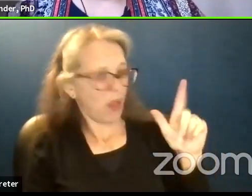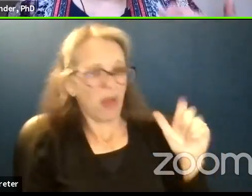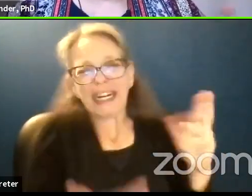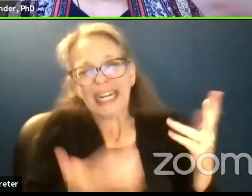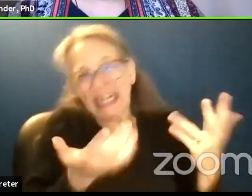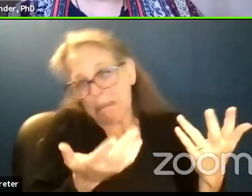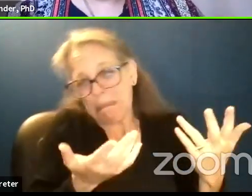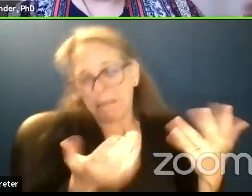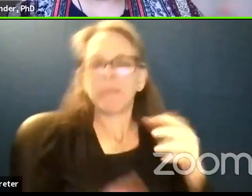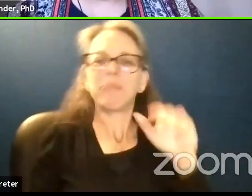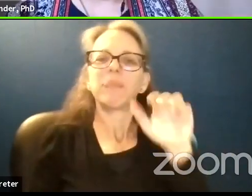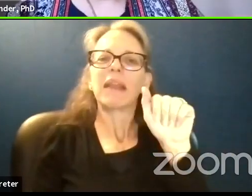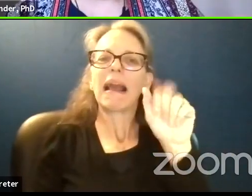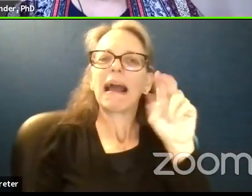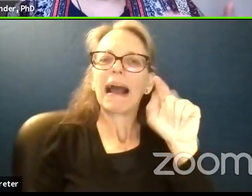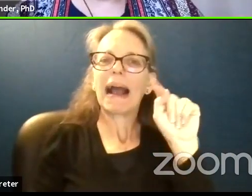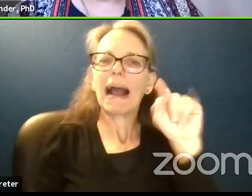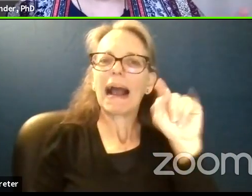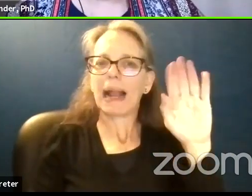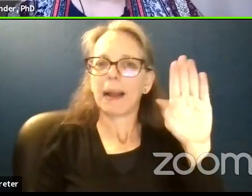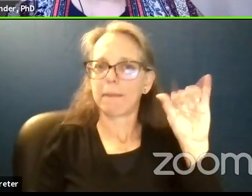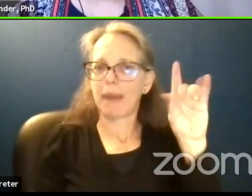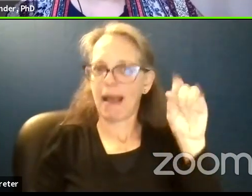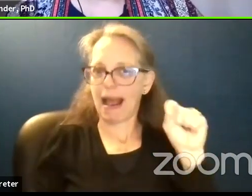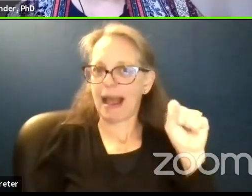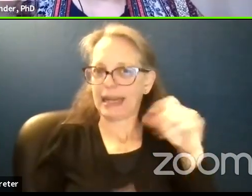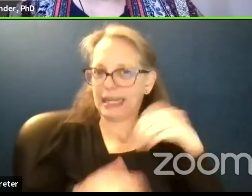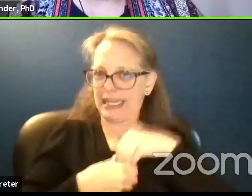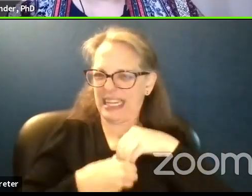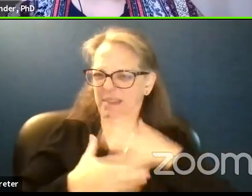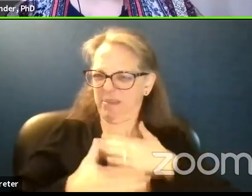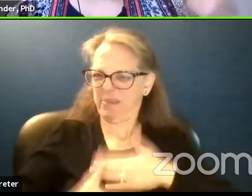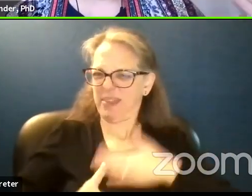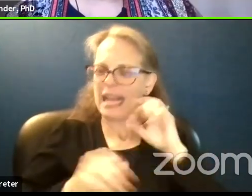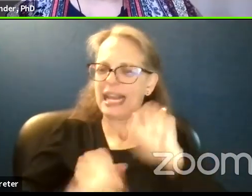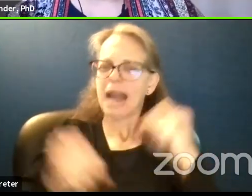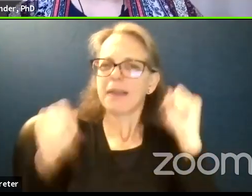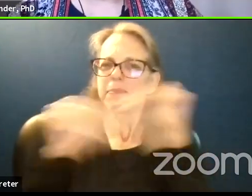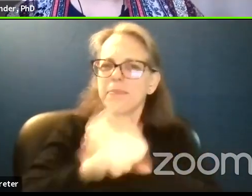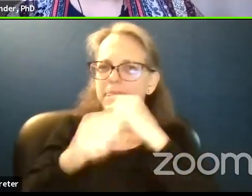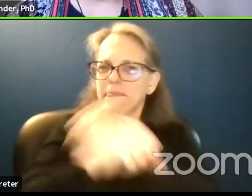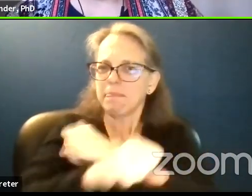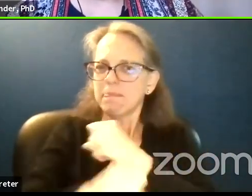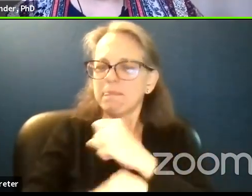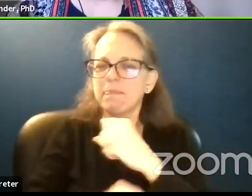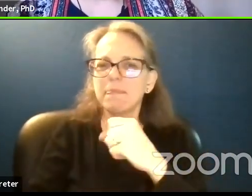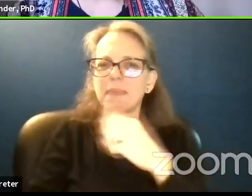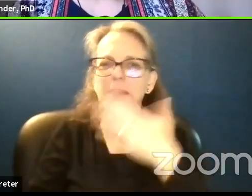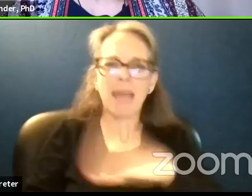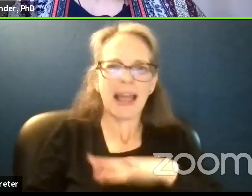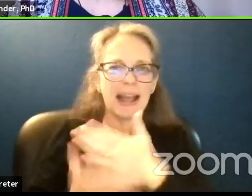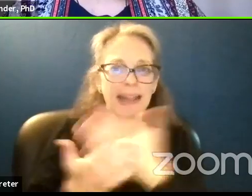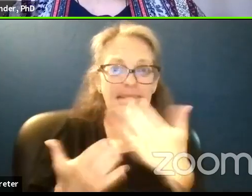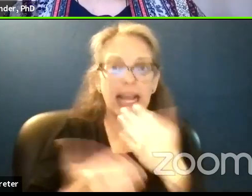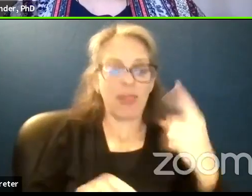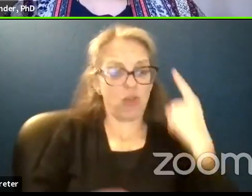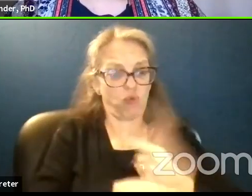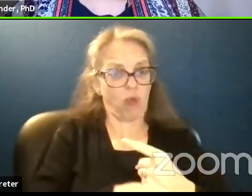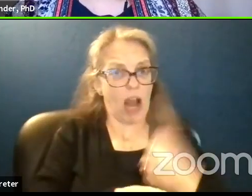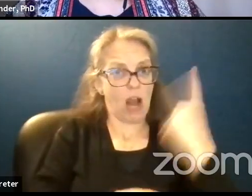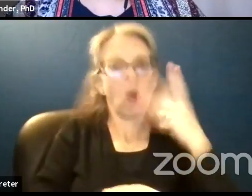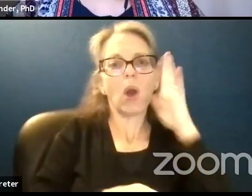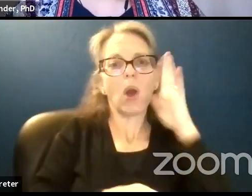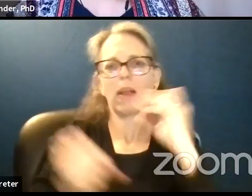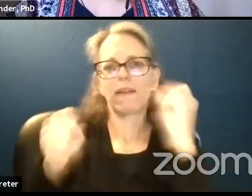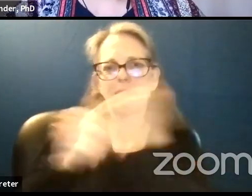antibodies can help to beat up different bad guys, and the right antibody can beat up the coronavirus. Yeah.